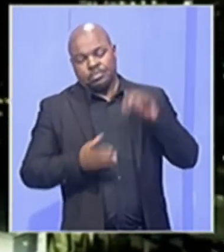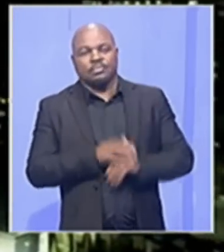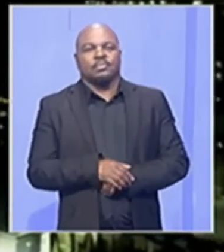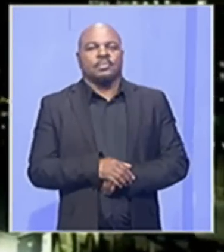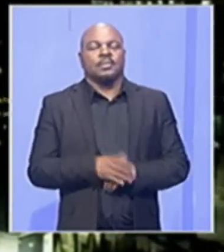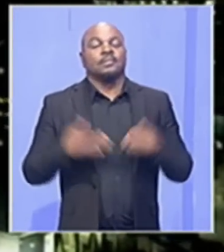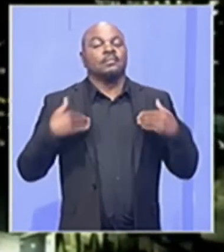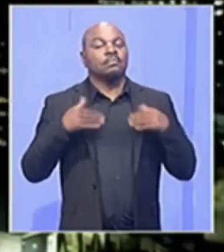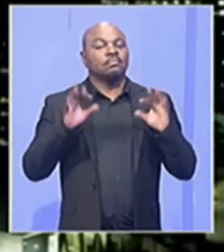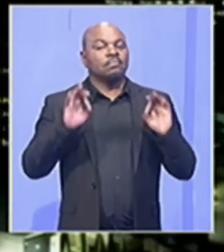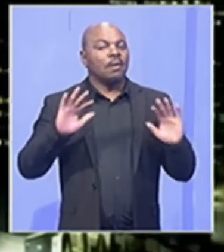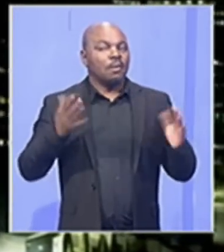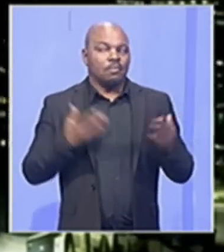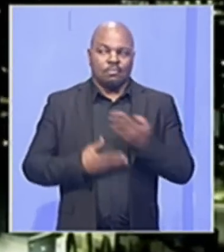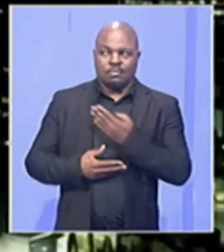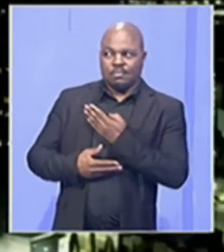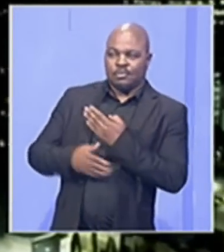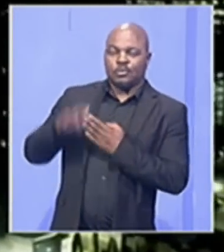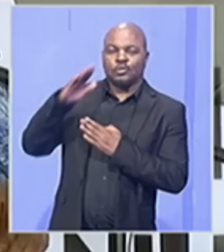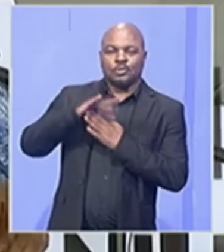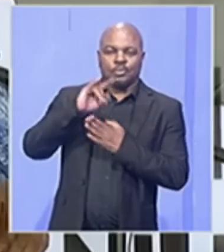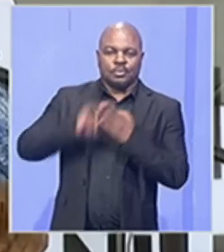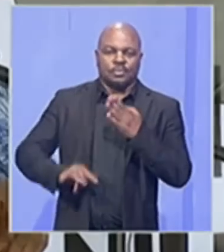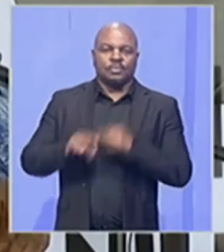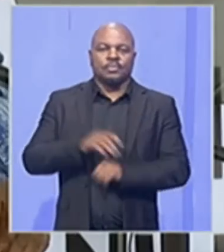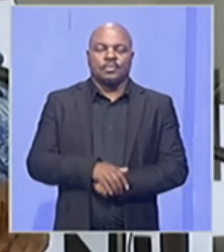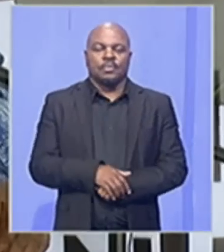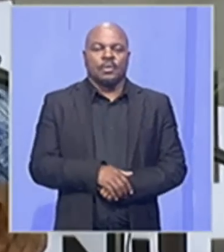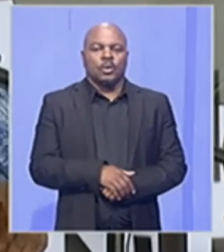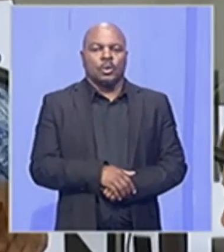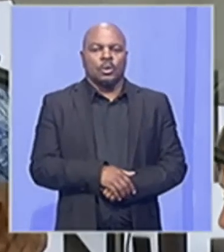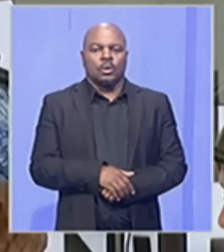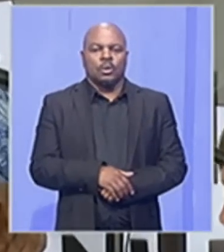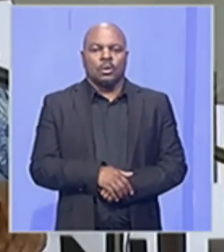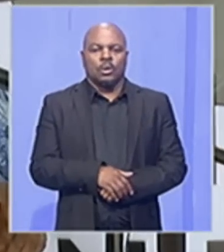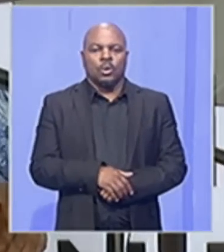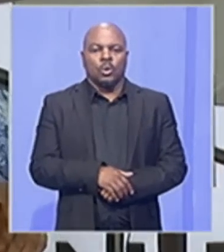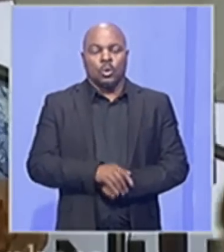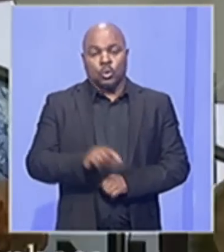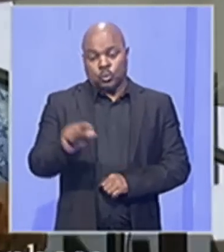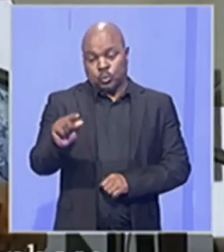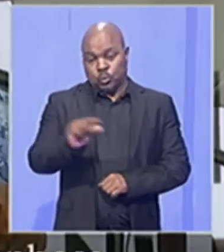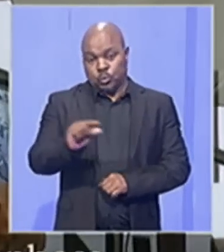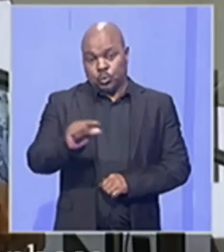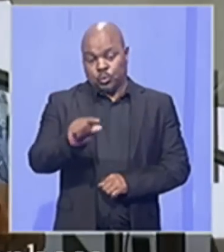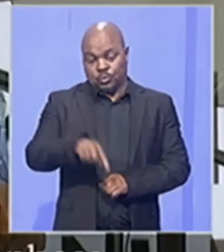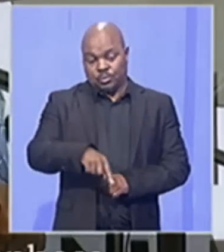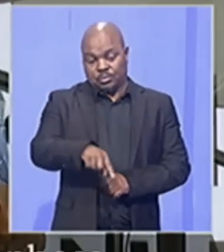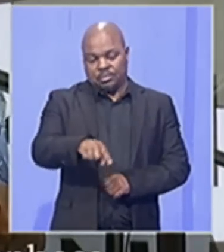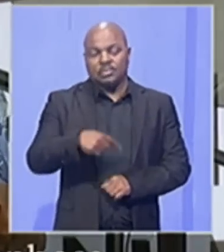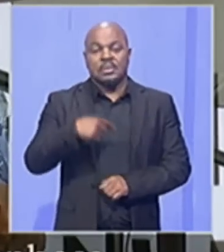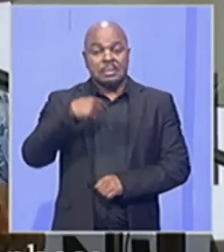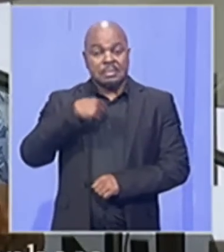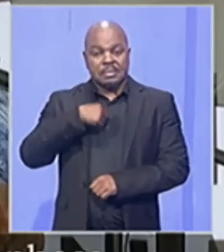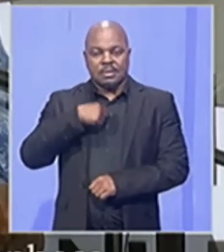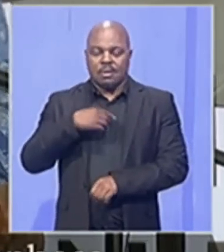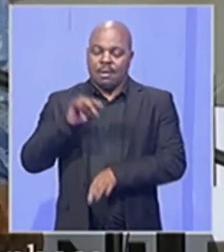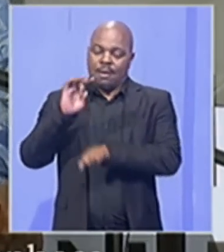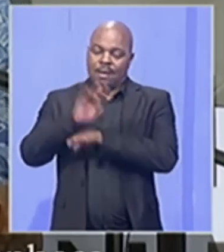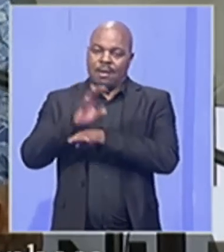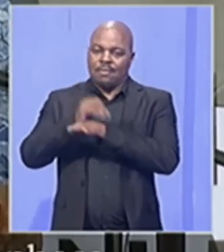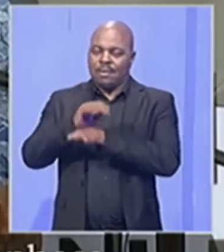ha re di thakgole ka dihlooho tsa tsona. In due course, I will appoint an advisory